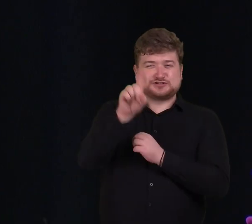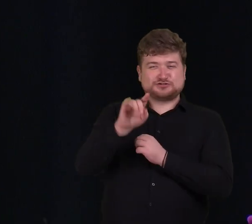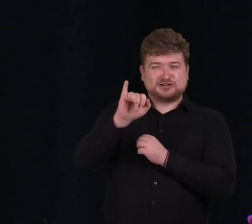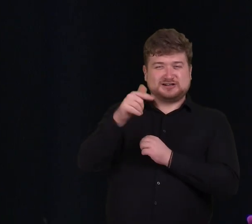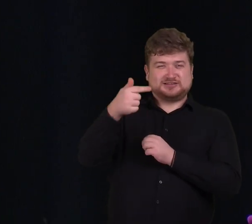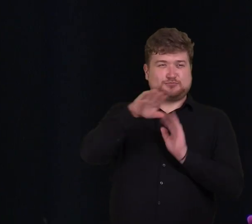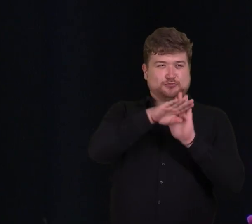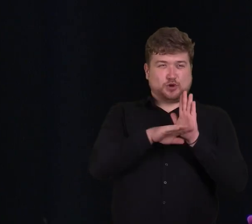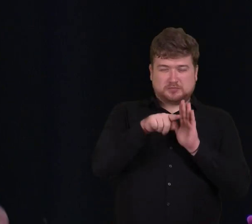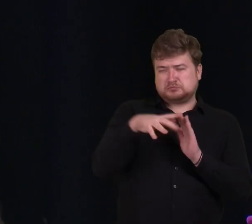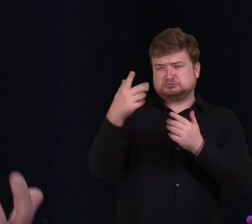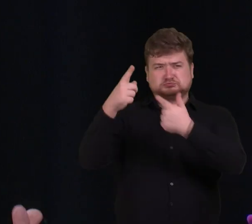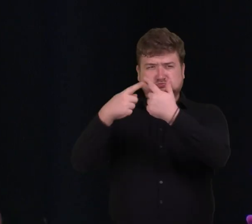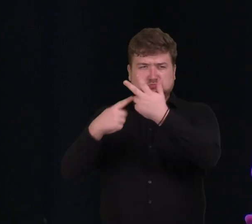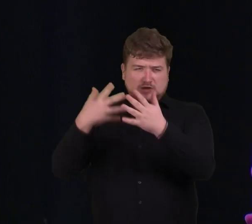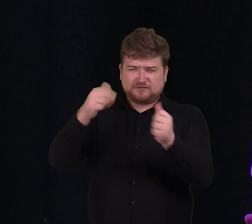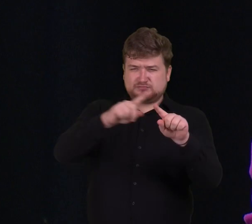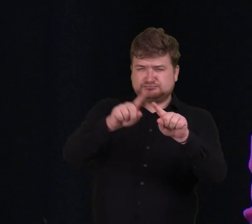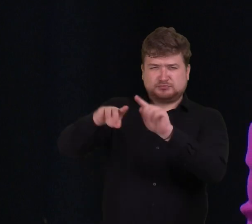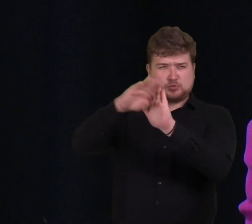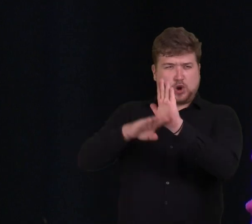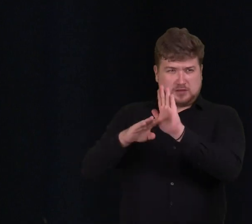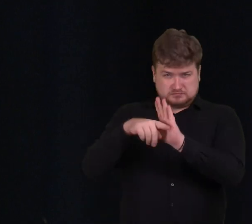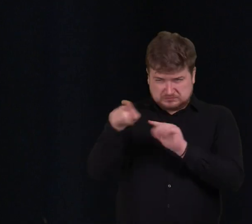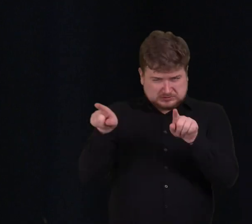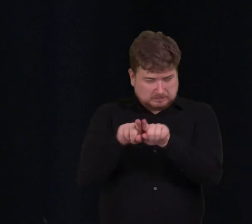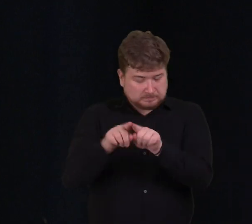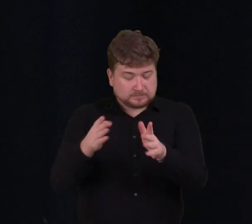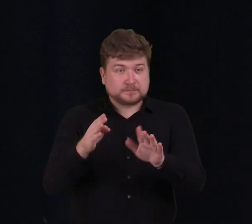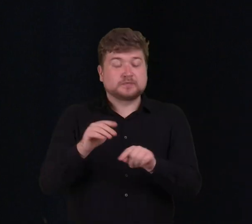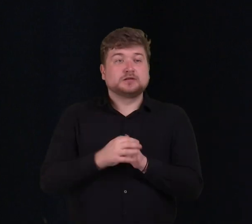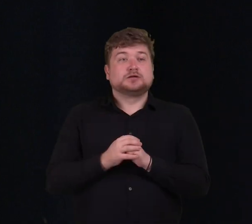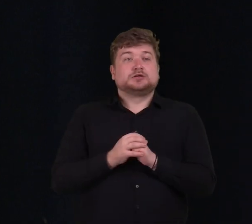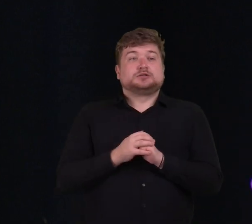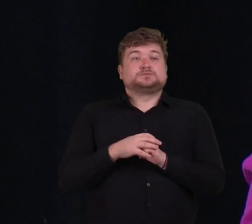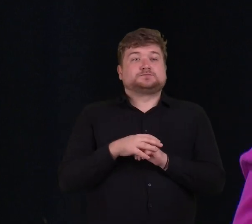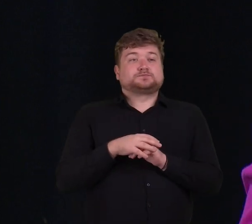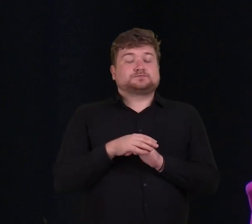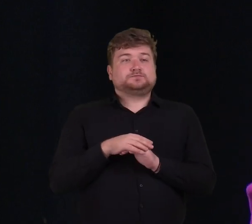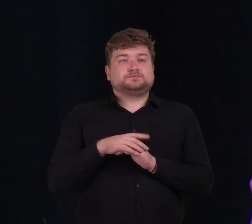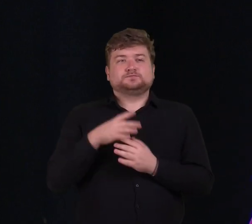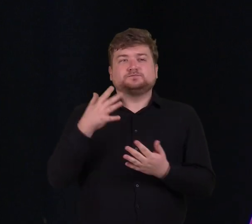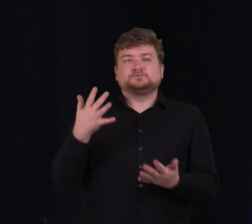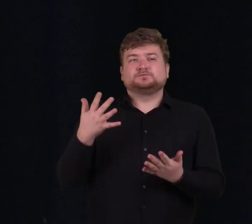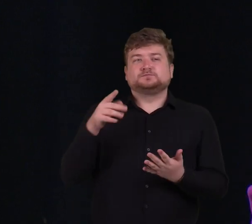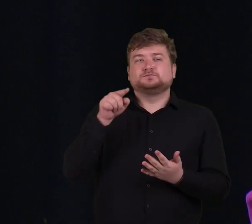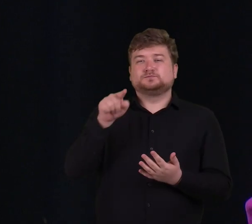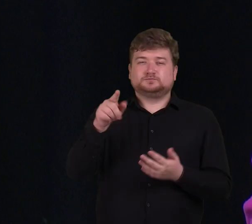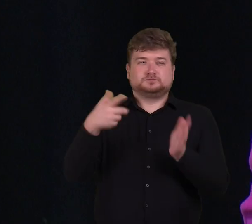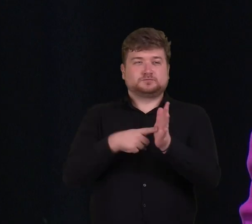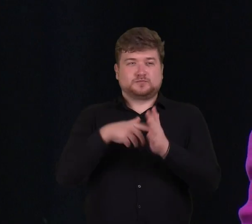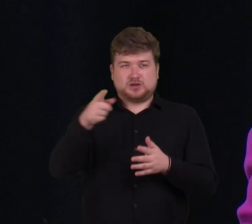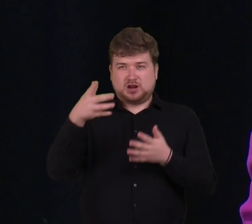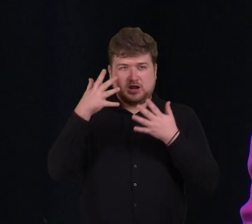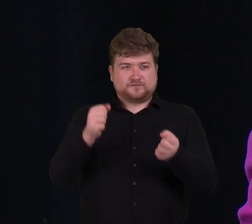in Portugal. What's your actually experiences from using this territorial approach of ERDF, ESF